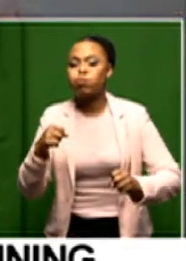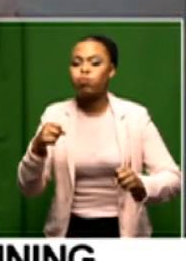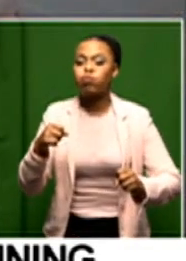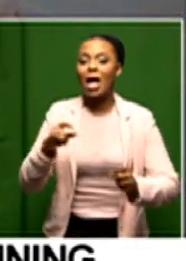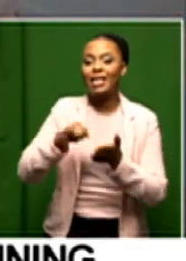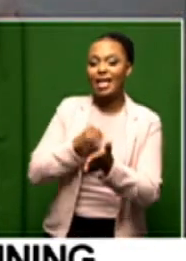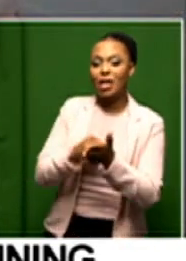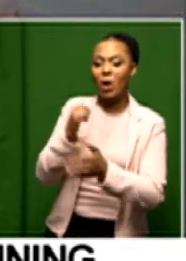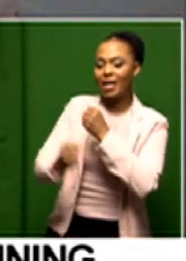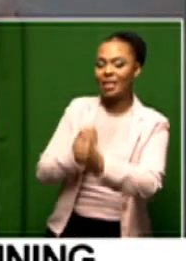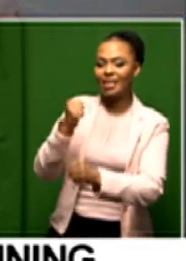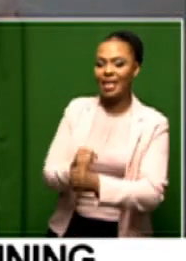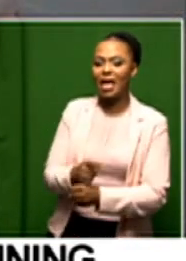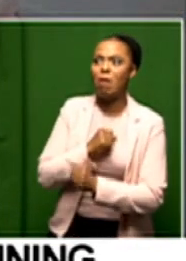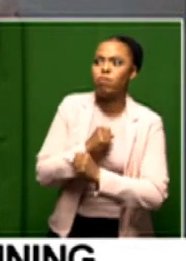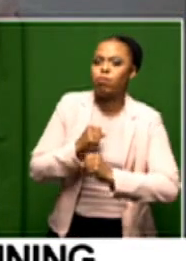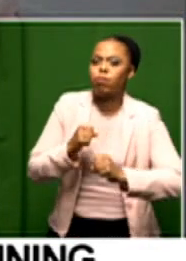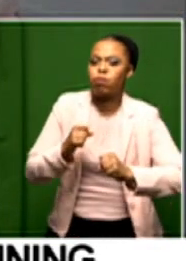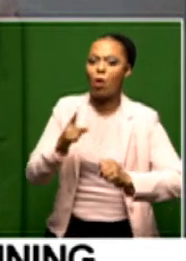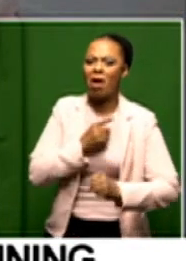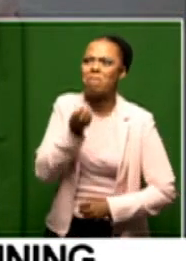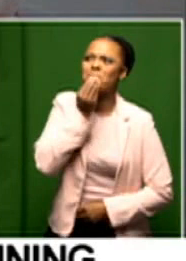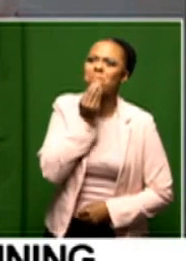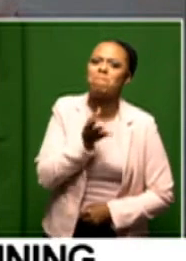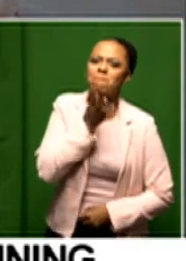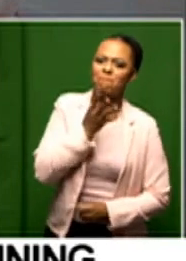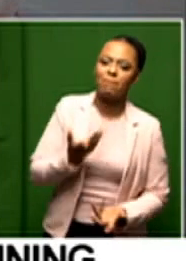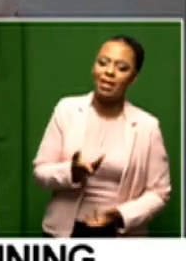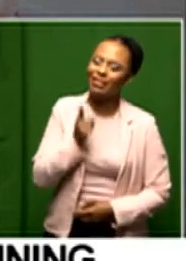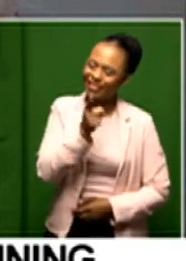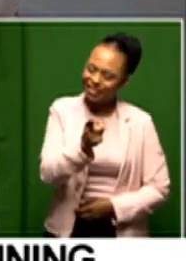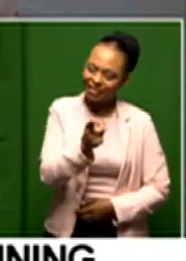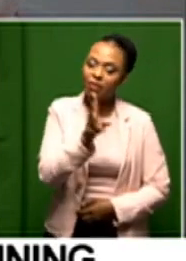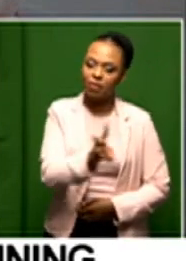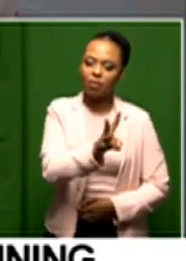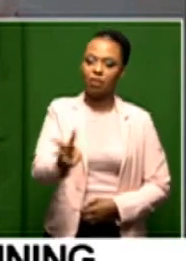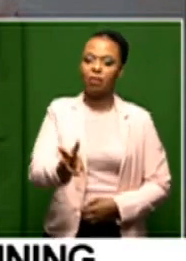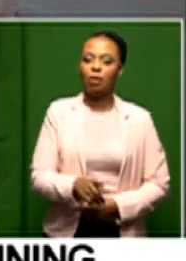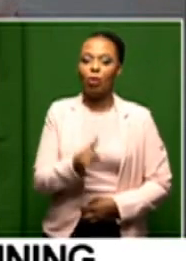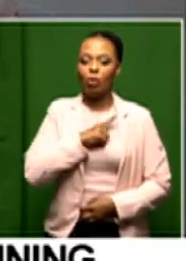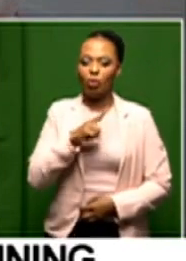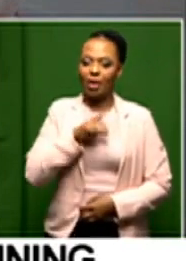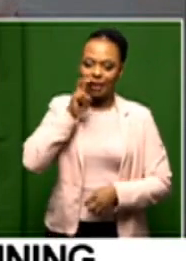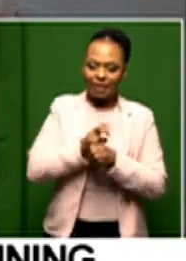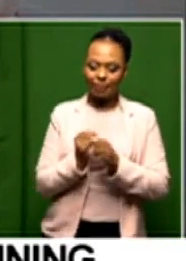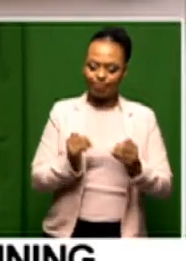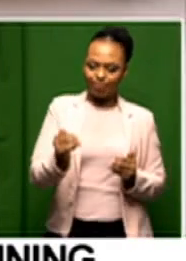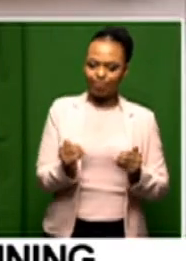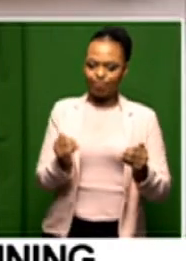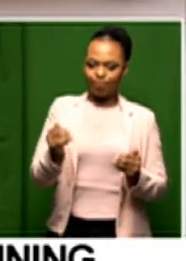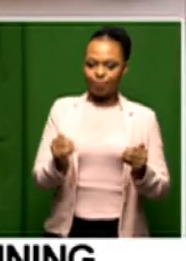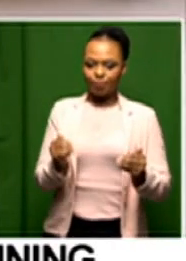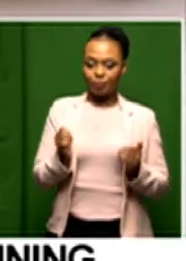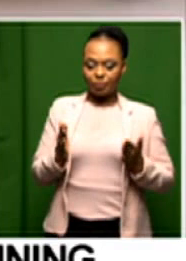January is because we've eaten far more than our body needs in terms of calories and that we can put out. So I